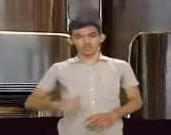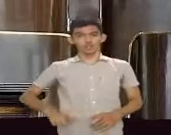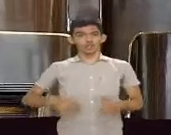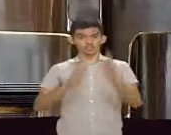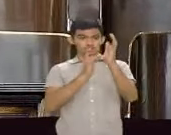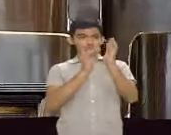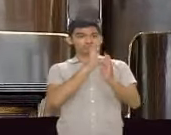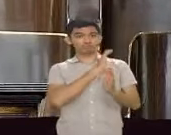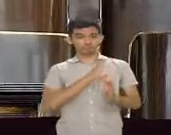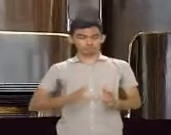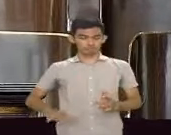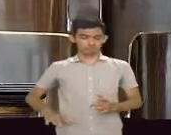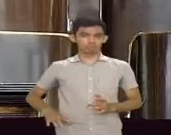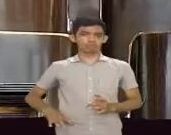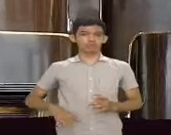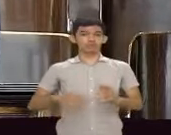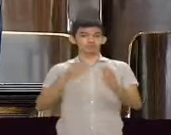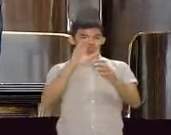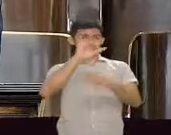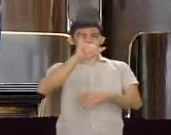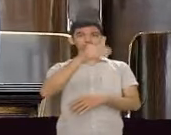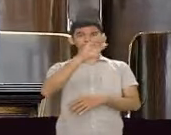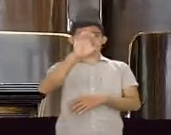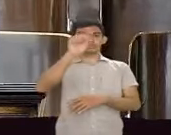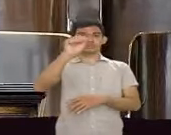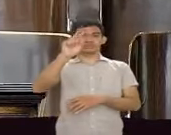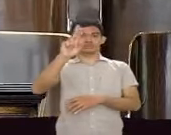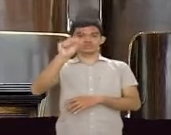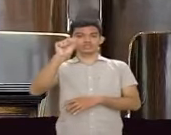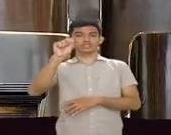is God. His name Jesus